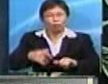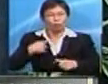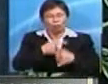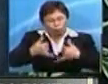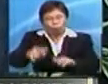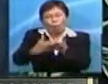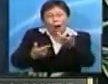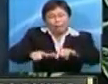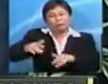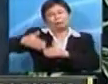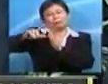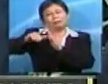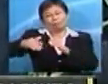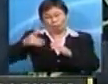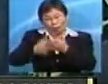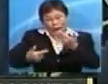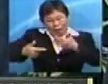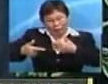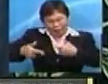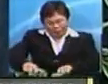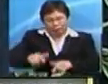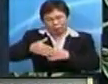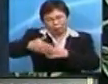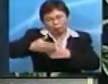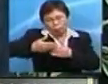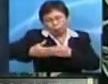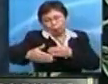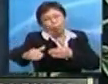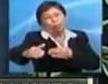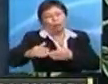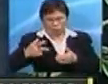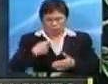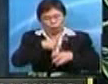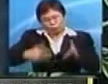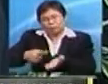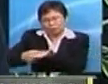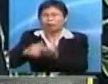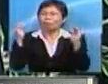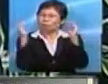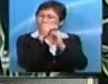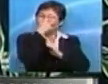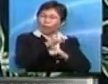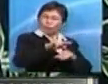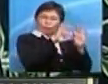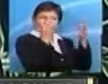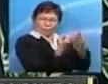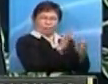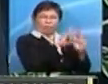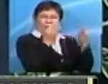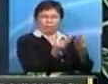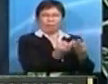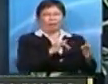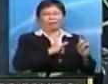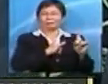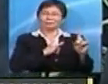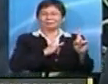What happens later, we have discussed it, but I think to be fair to the families, that is something that I